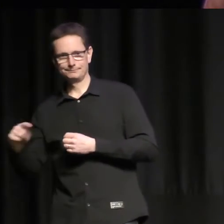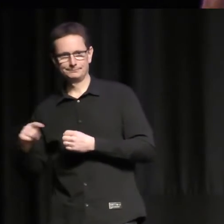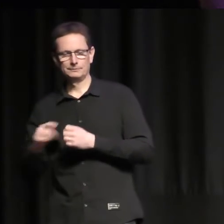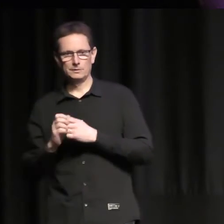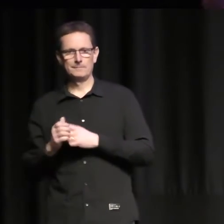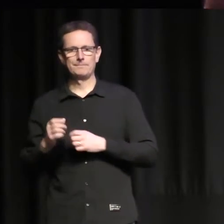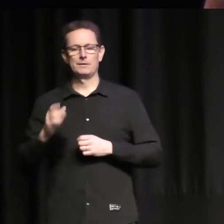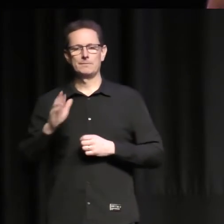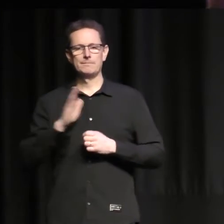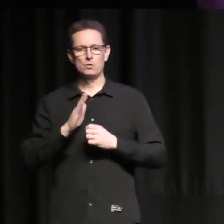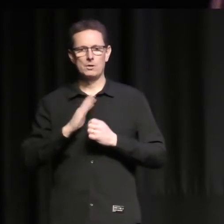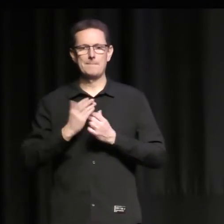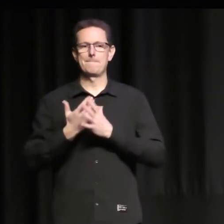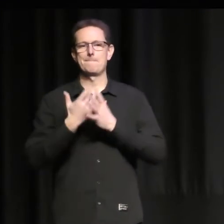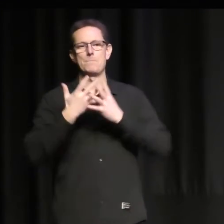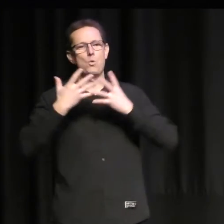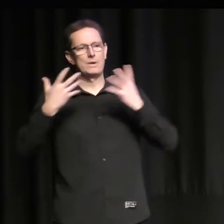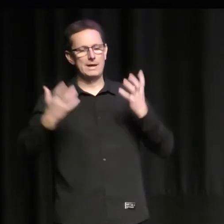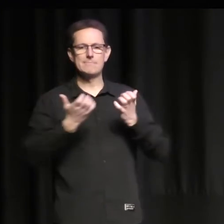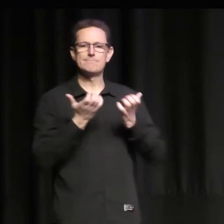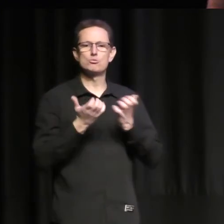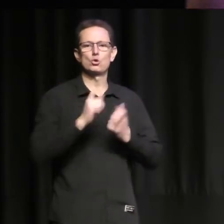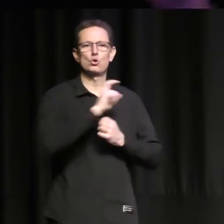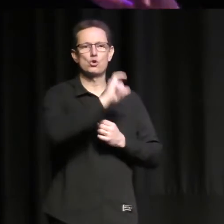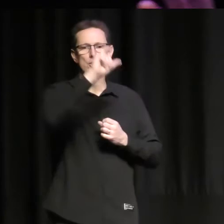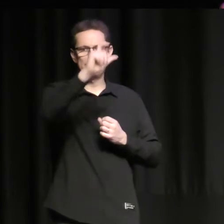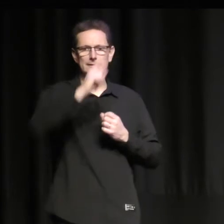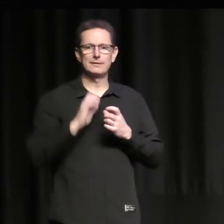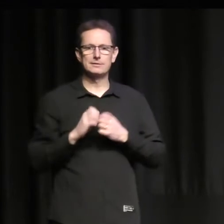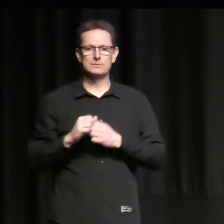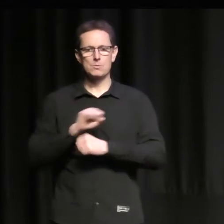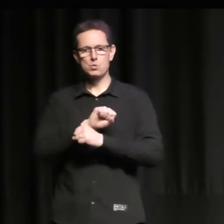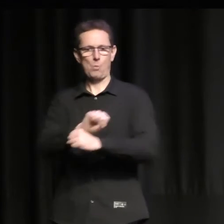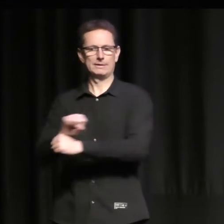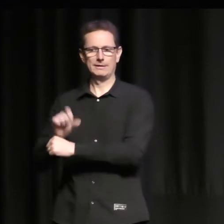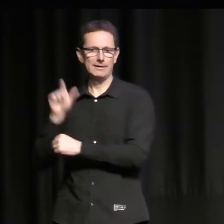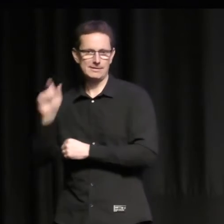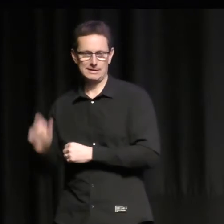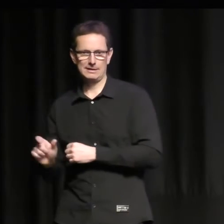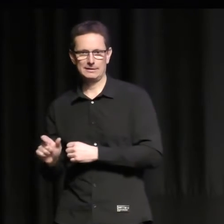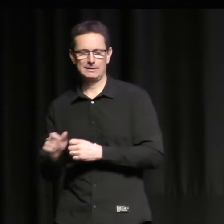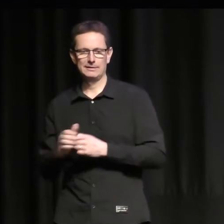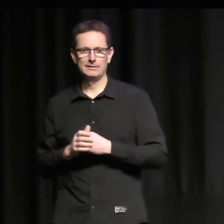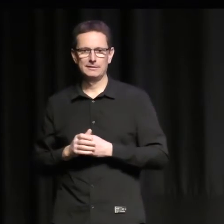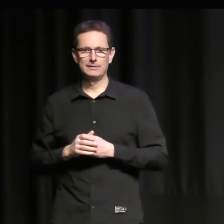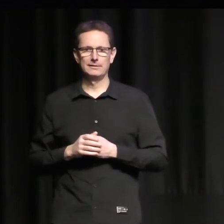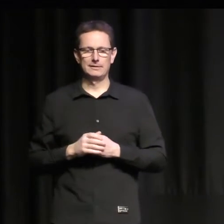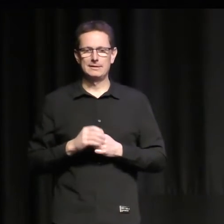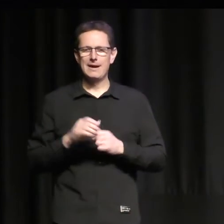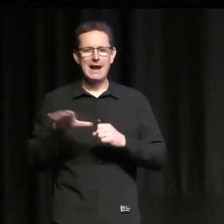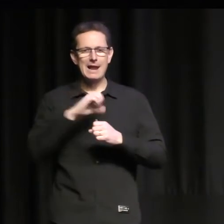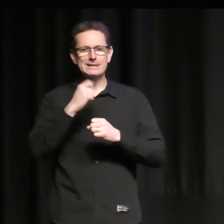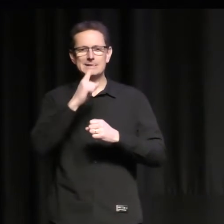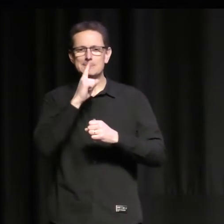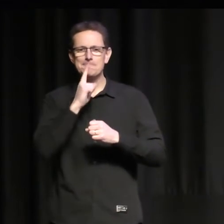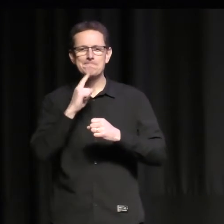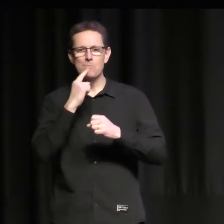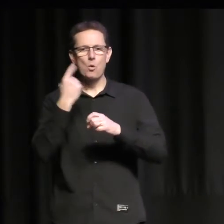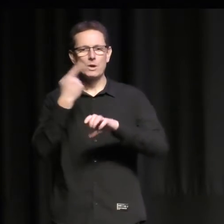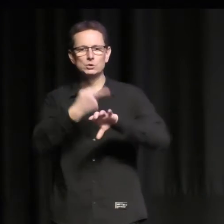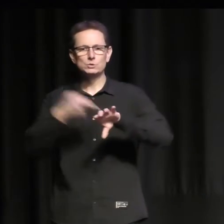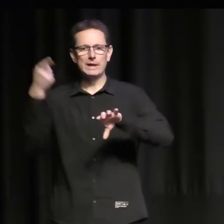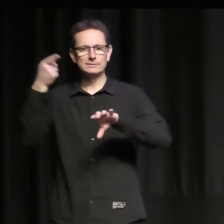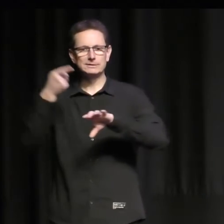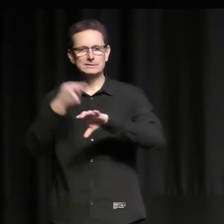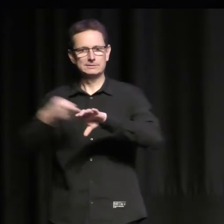unaccountable domination by bureaucrats, figures of authority against you. All those petty little cuts.